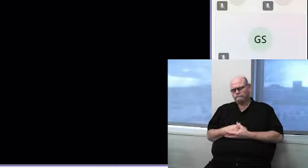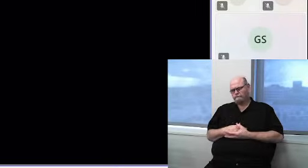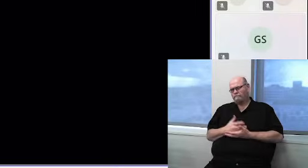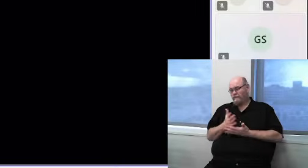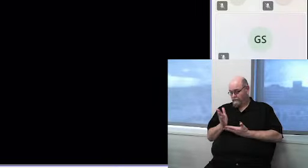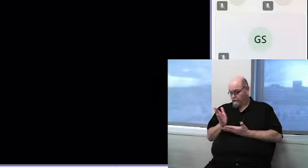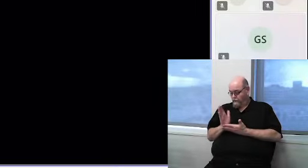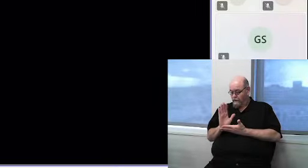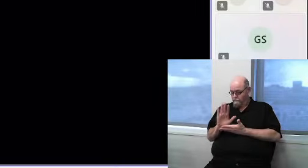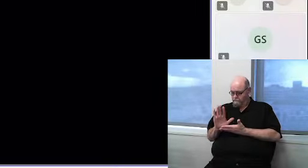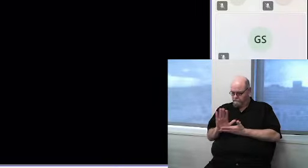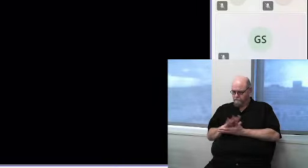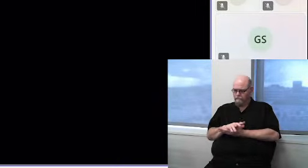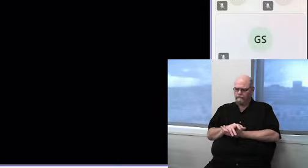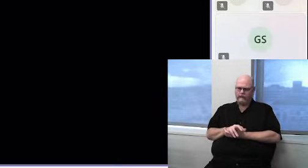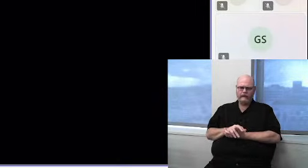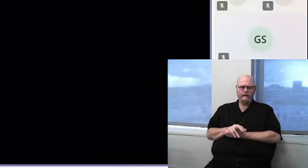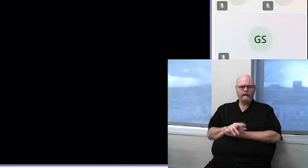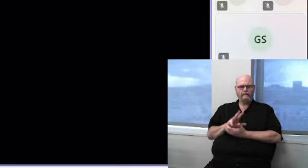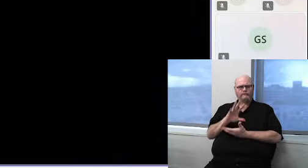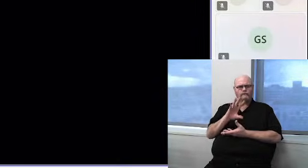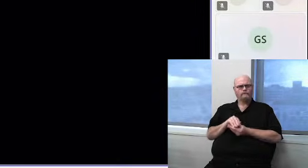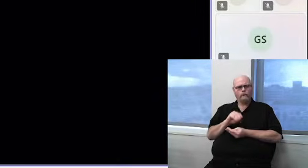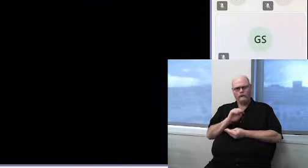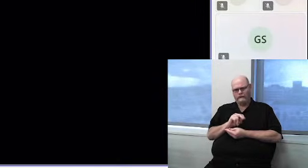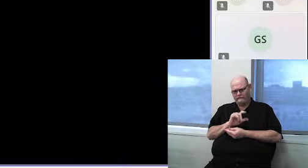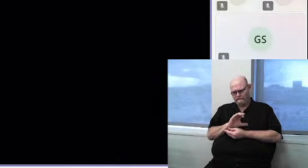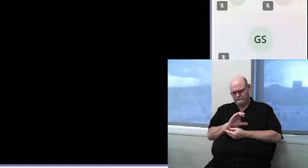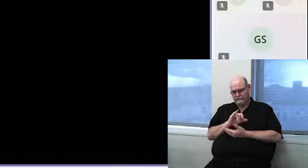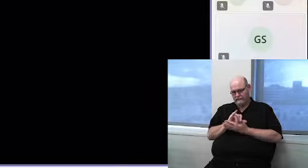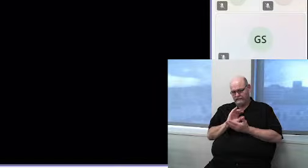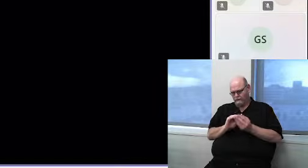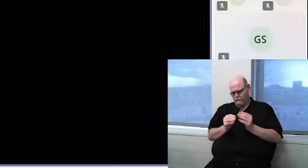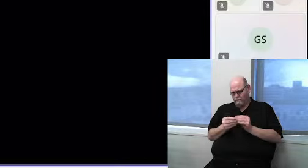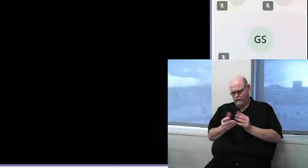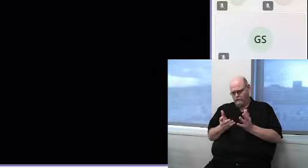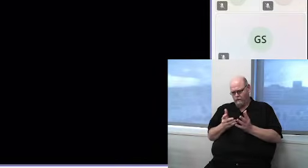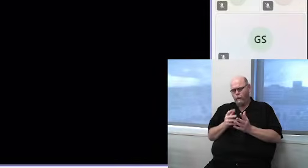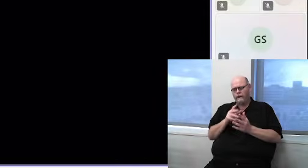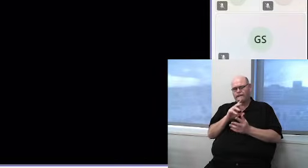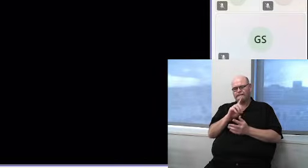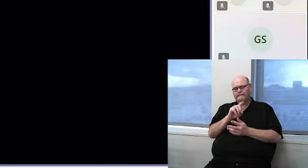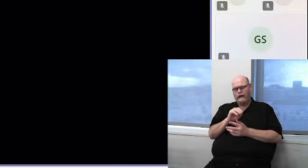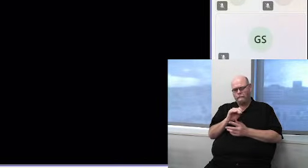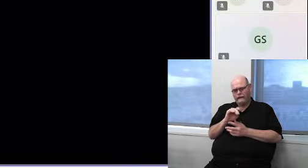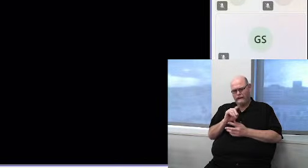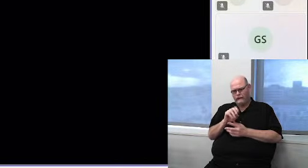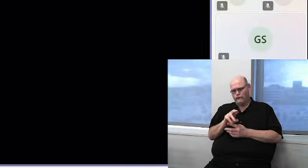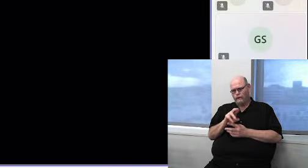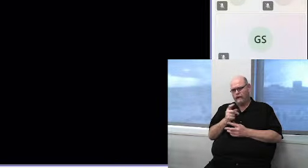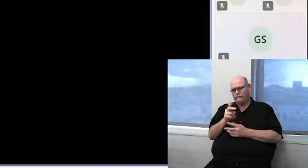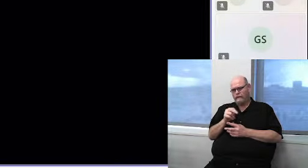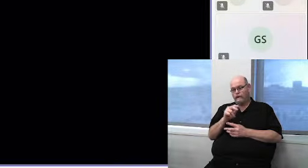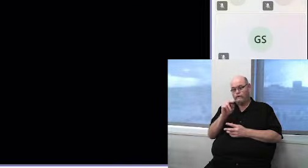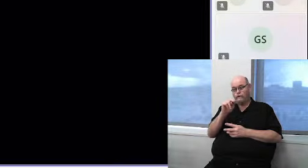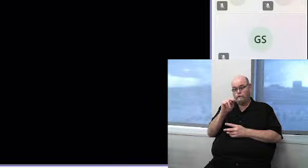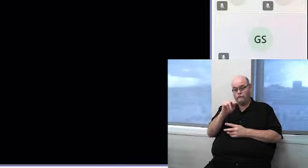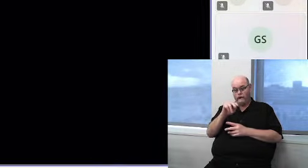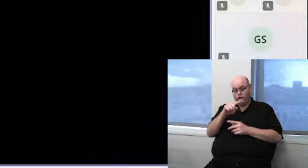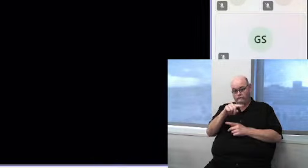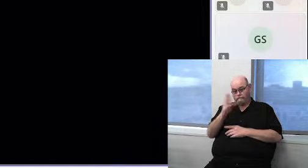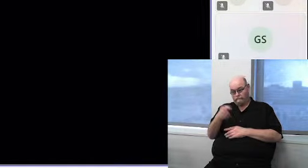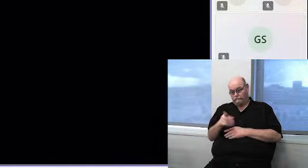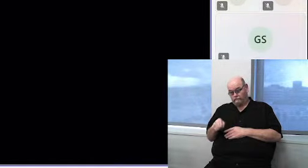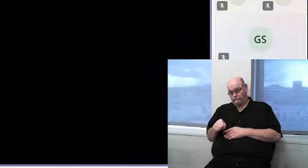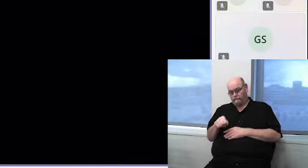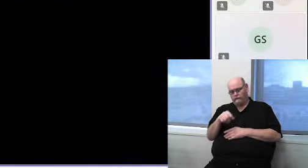okay. The proportion of the total NFC, right? So if that's the numerator, or that's the denominator, and